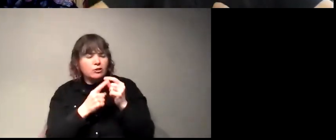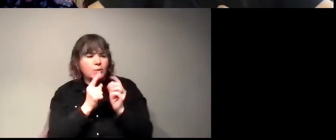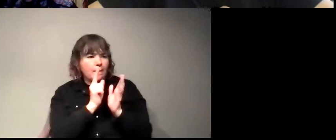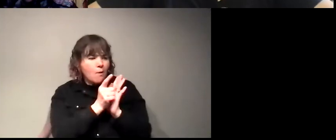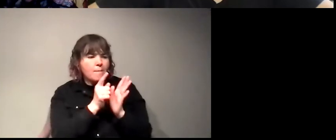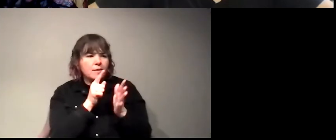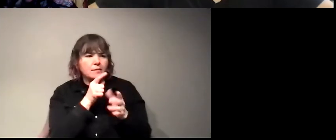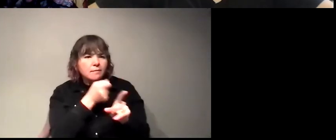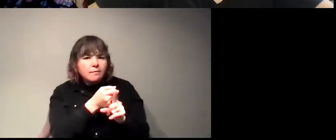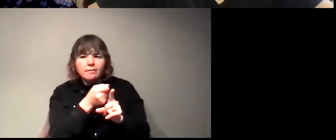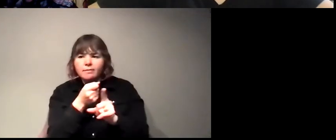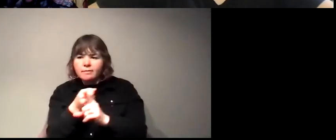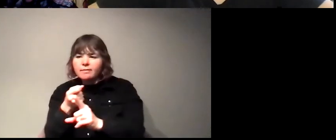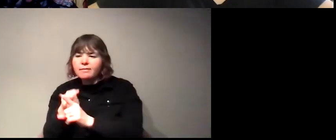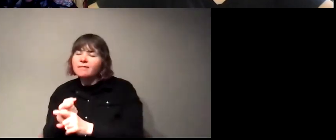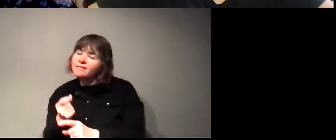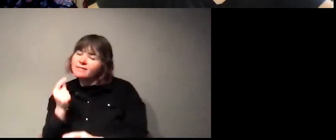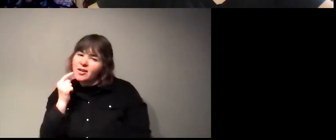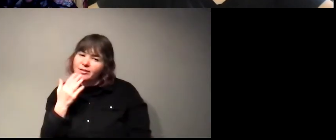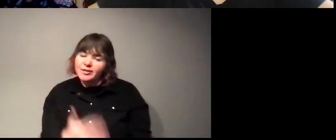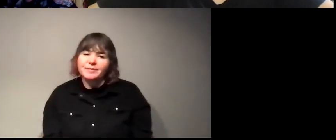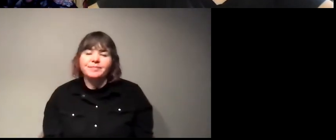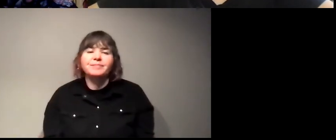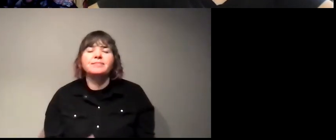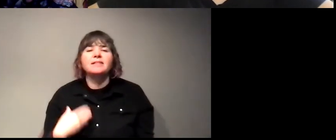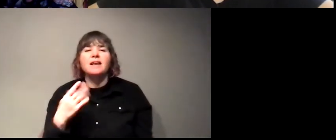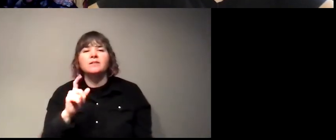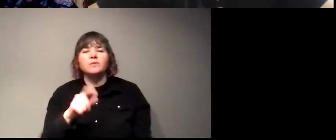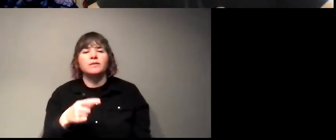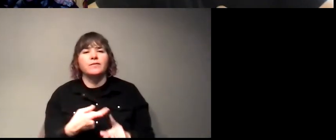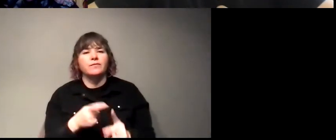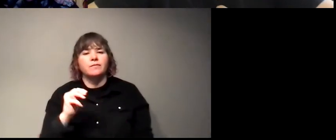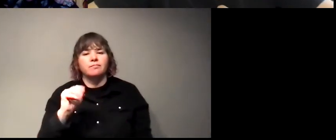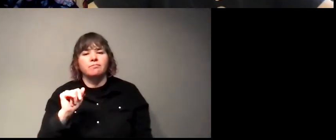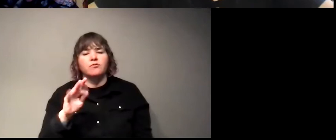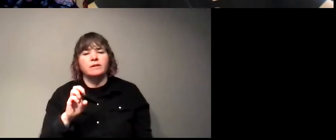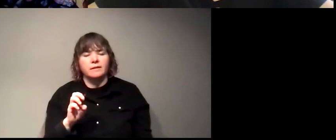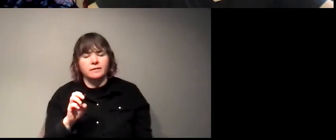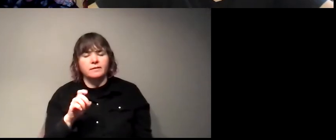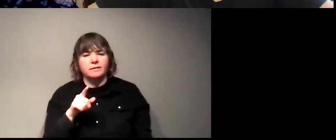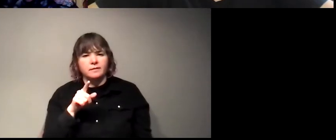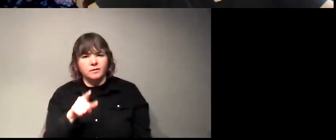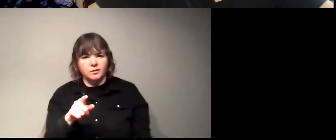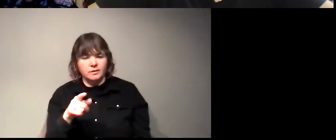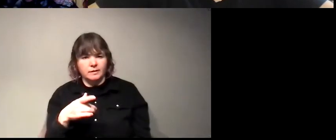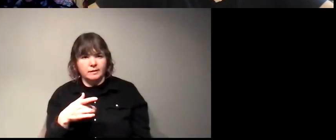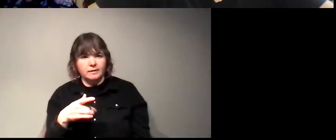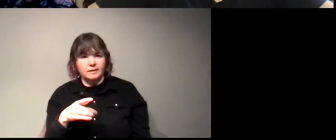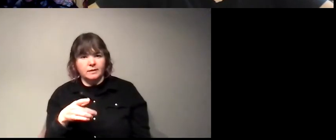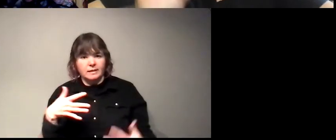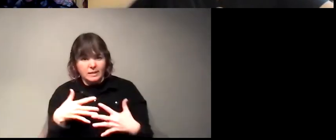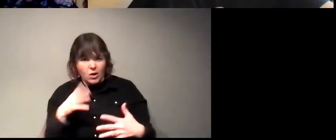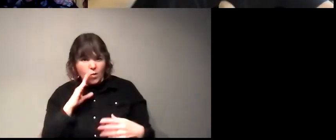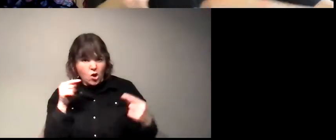Yeah, there are. Pretty good, pretty good. The next Yeah. question is from Marie. Do you ever get scared of hurting the